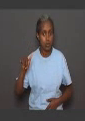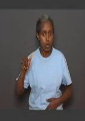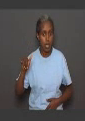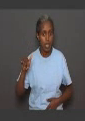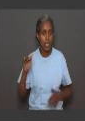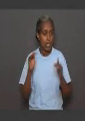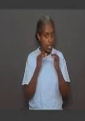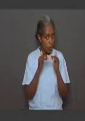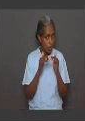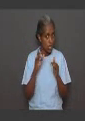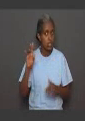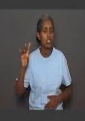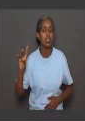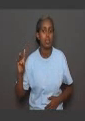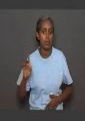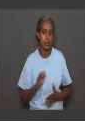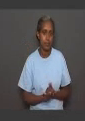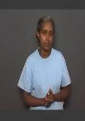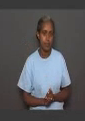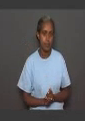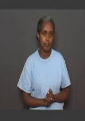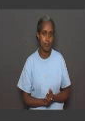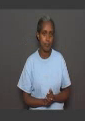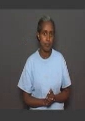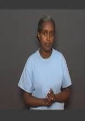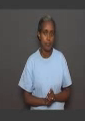6y equals 7.